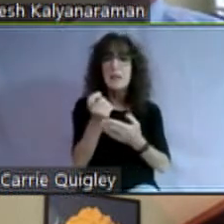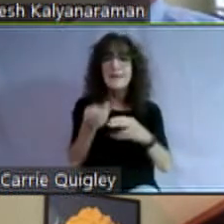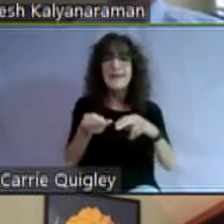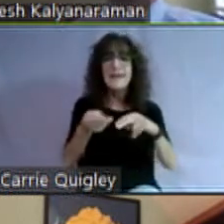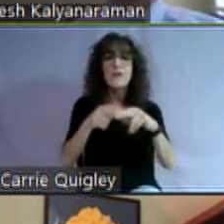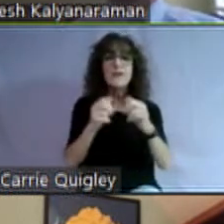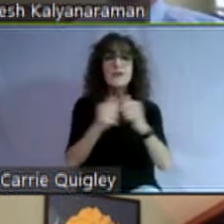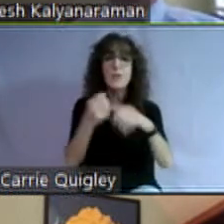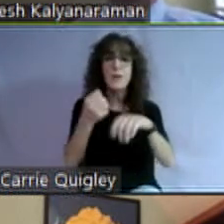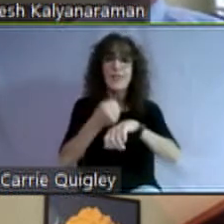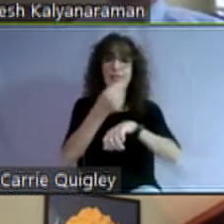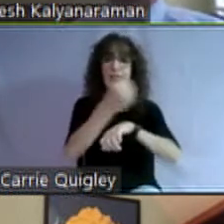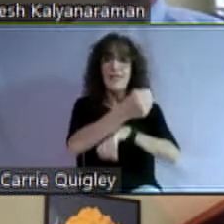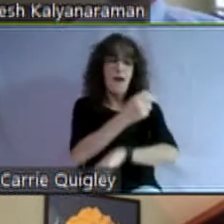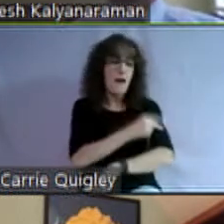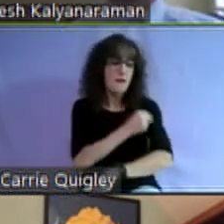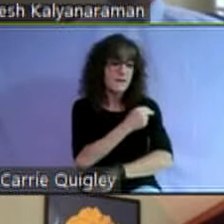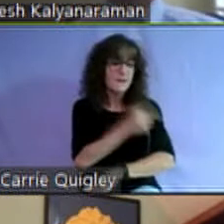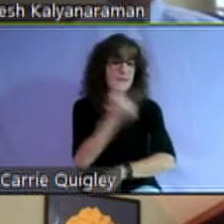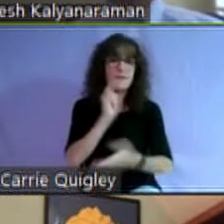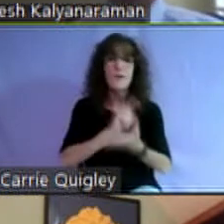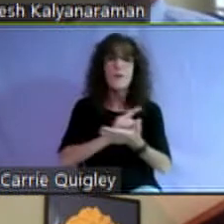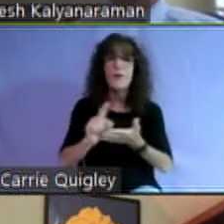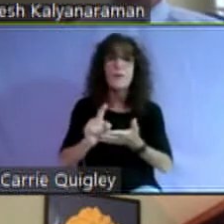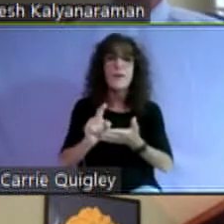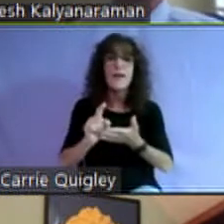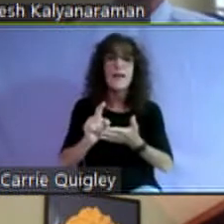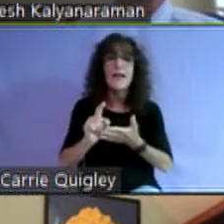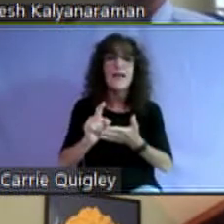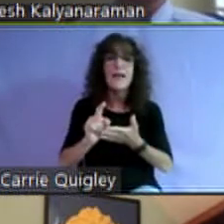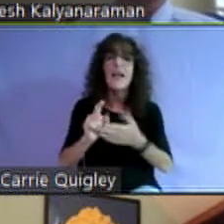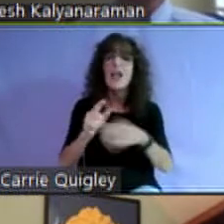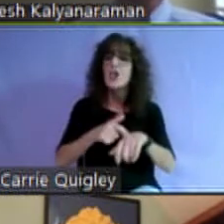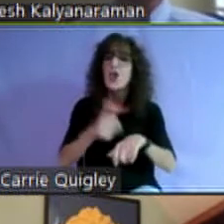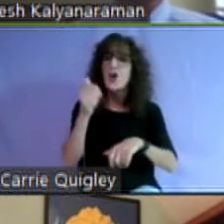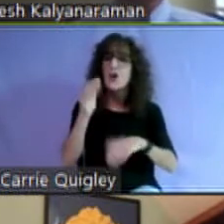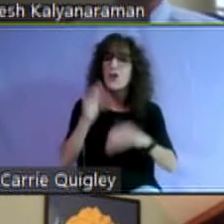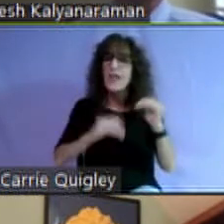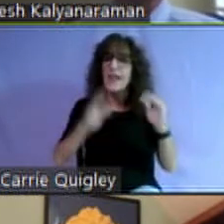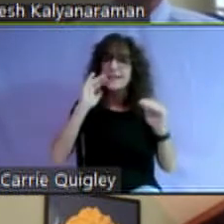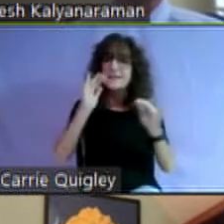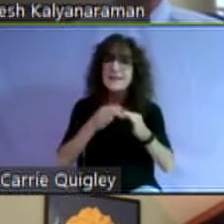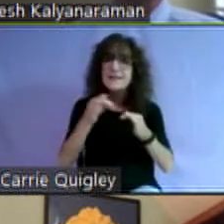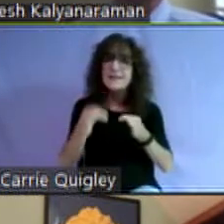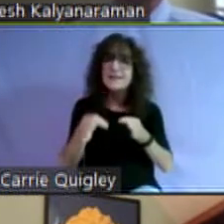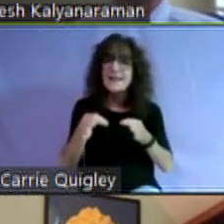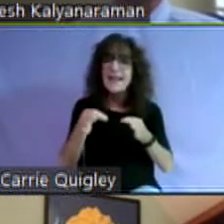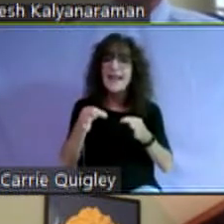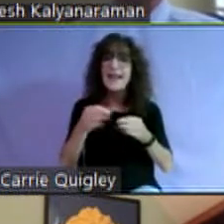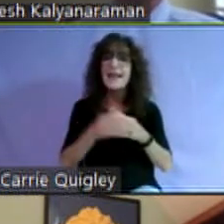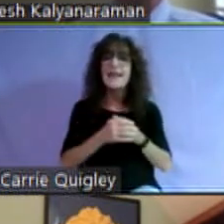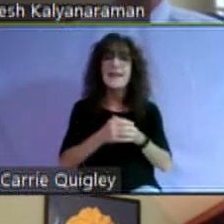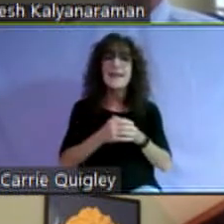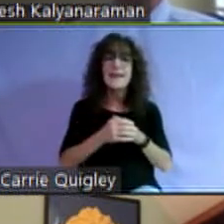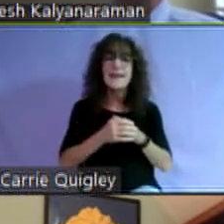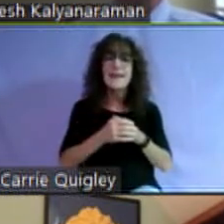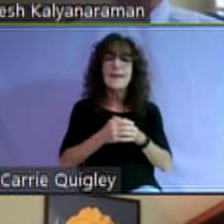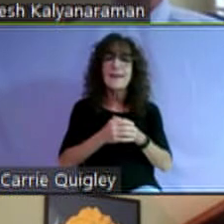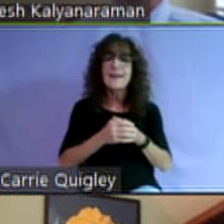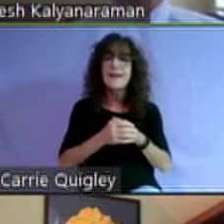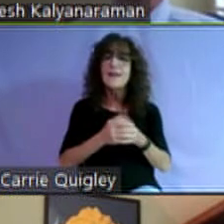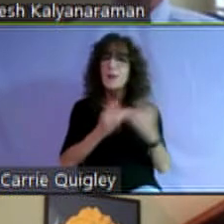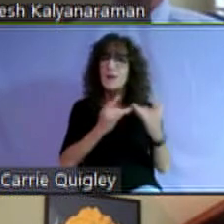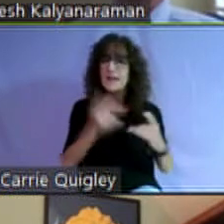in hospitalizations in the past week, with a longer than expected delay. Usually, like I said, we see it within